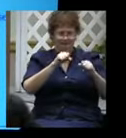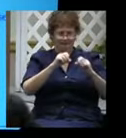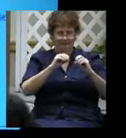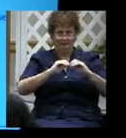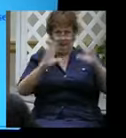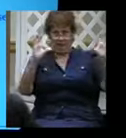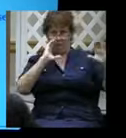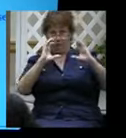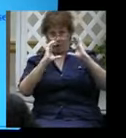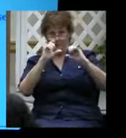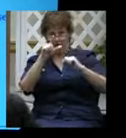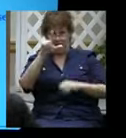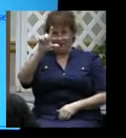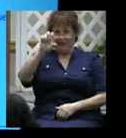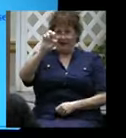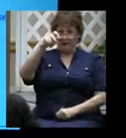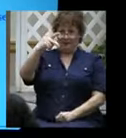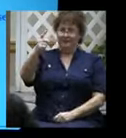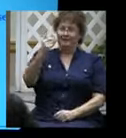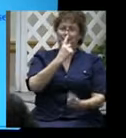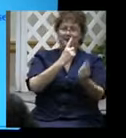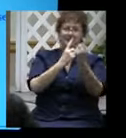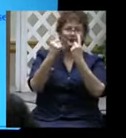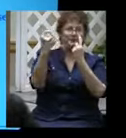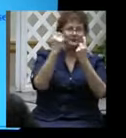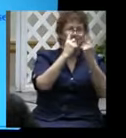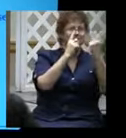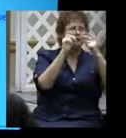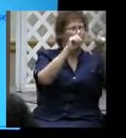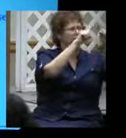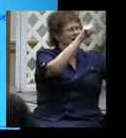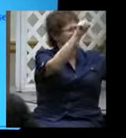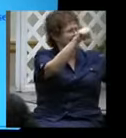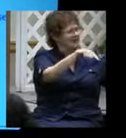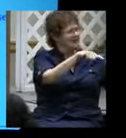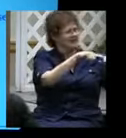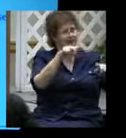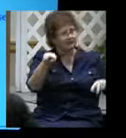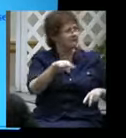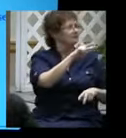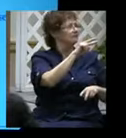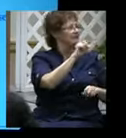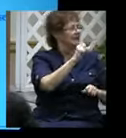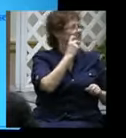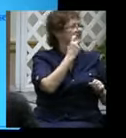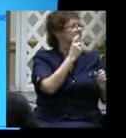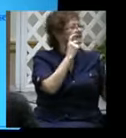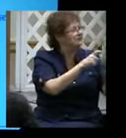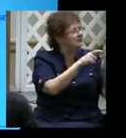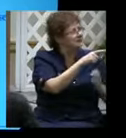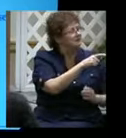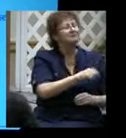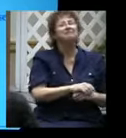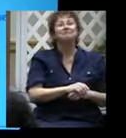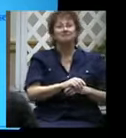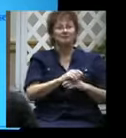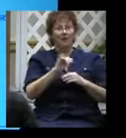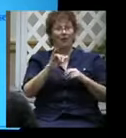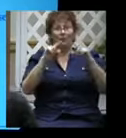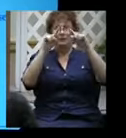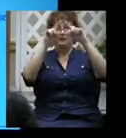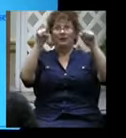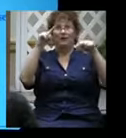If you have LEPs coming to your sites, you want to have signage. That's an easy thing to do, and have translated, and those documents are good, those signs are